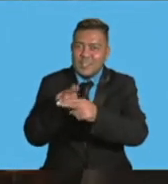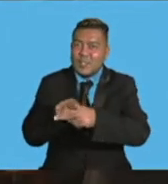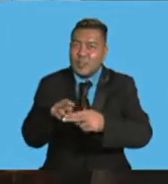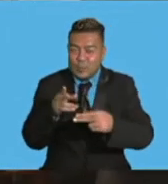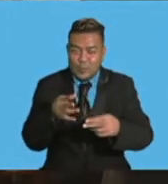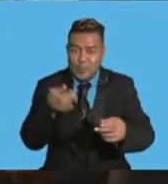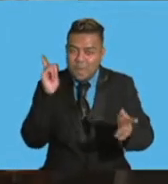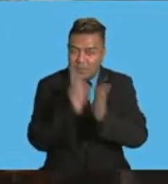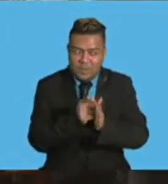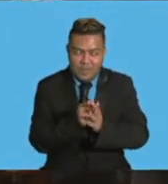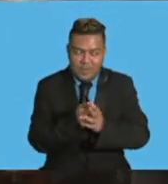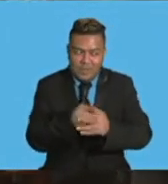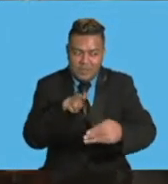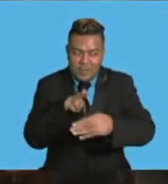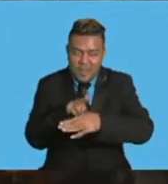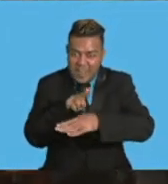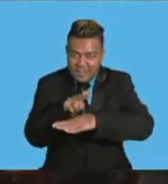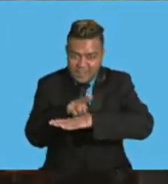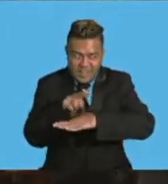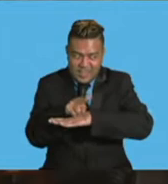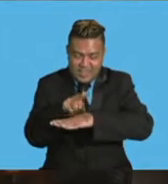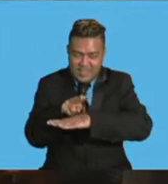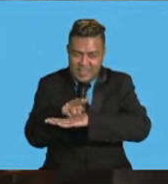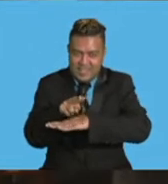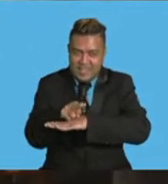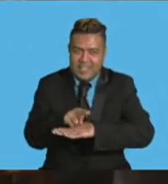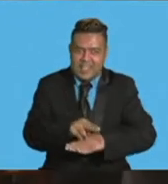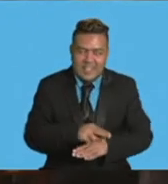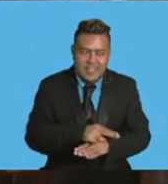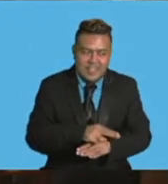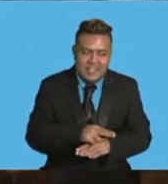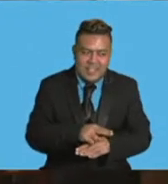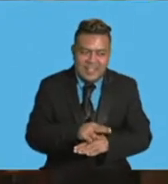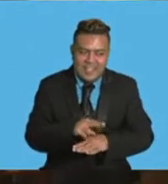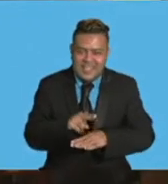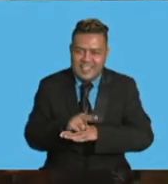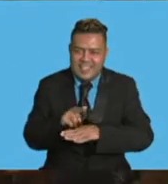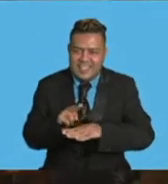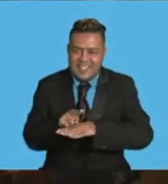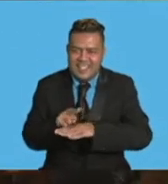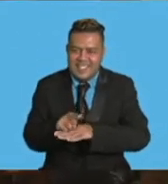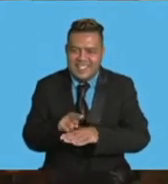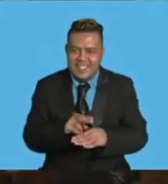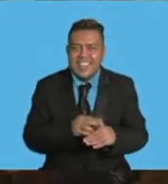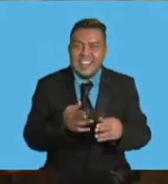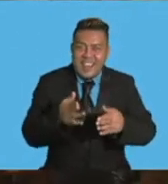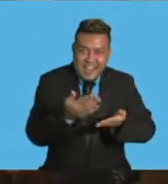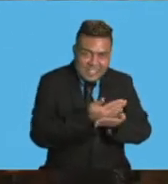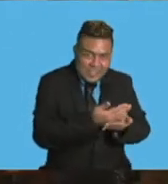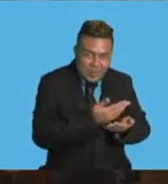sea. And I must say, Honorable Speaker, sir, that our Rescue Coordination